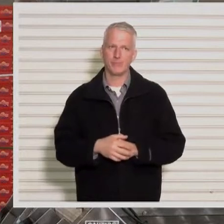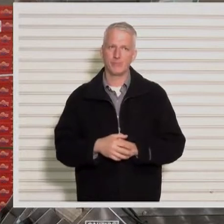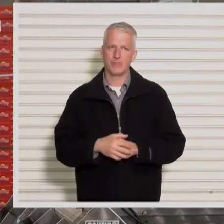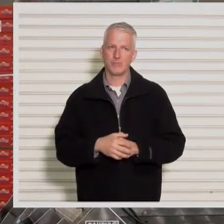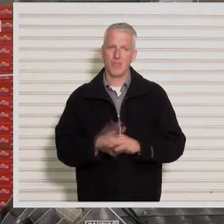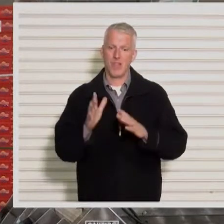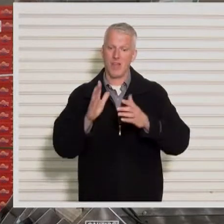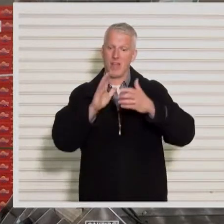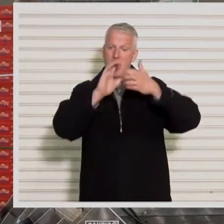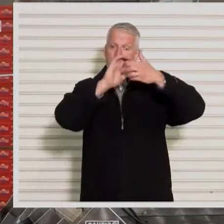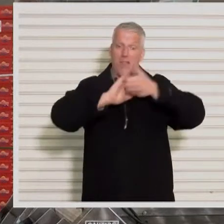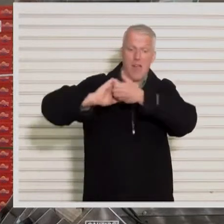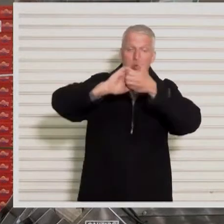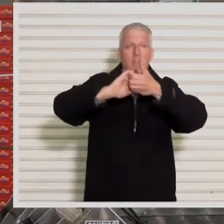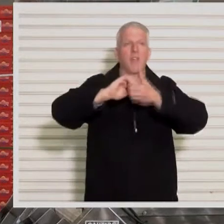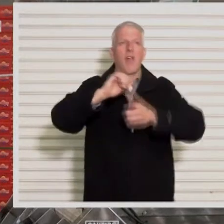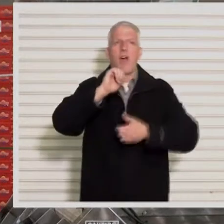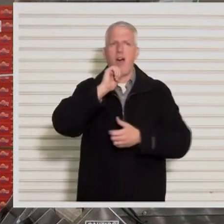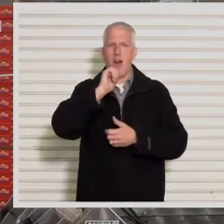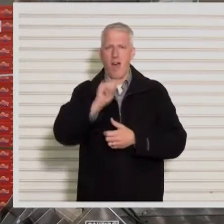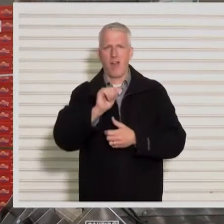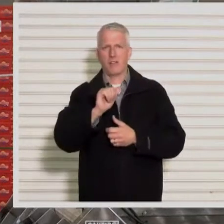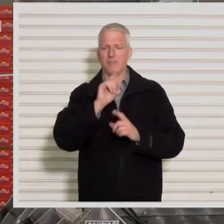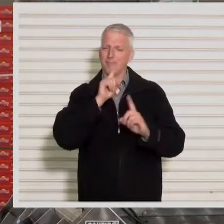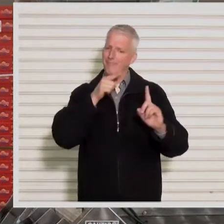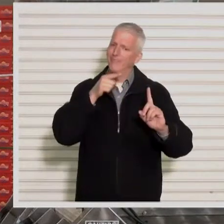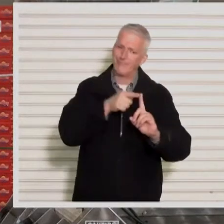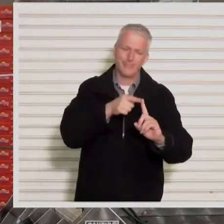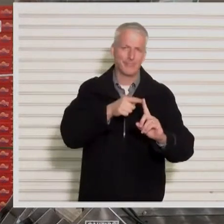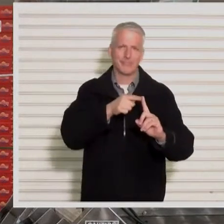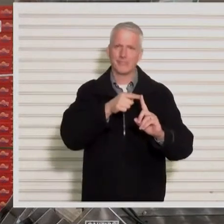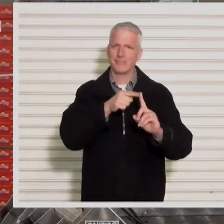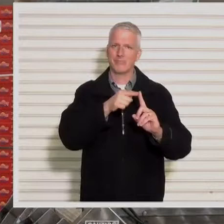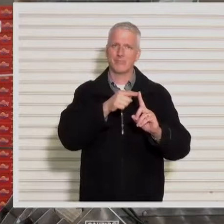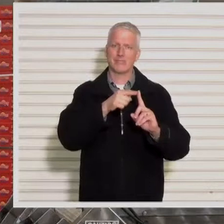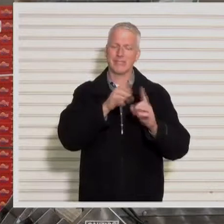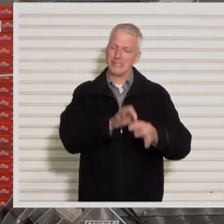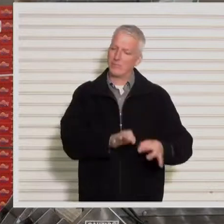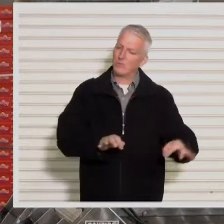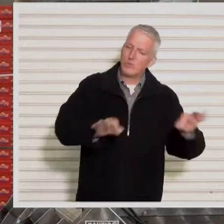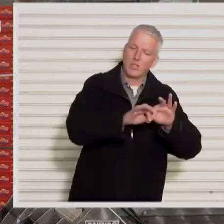Collaboratives are a mainstay in the Coachella Valley.